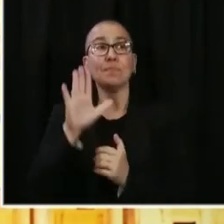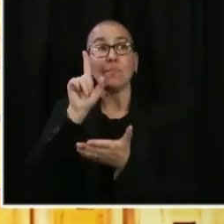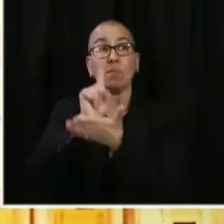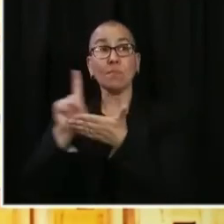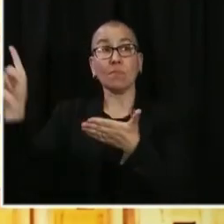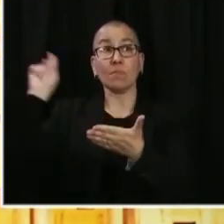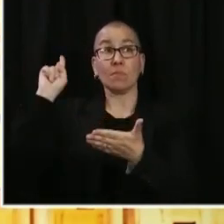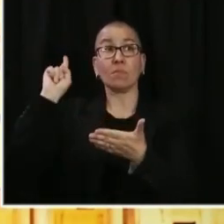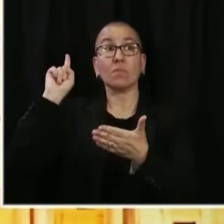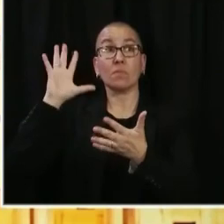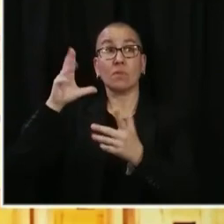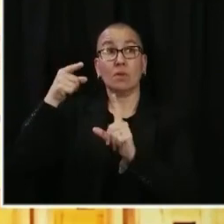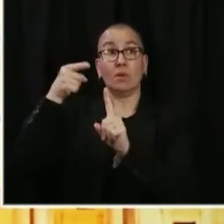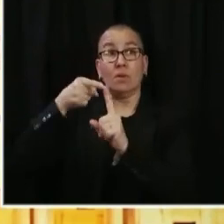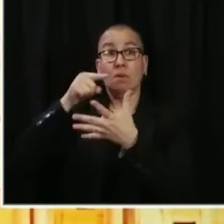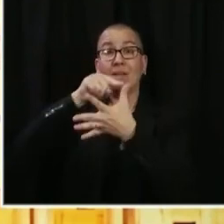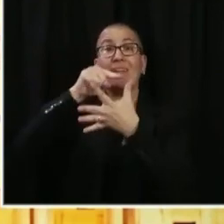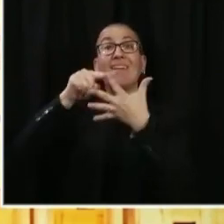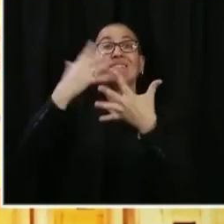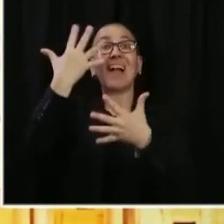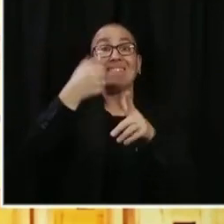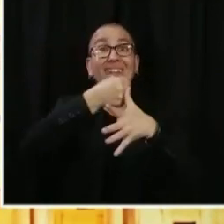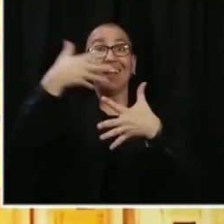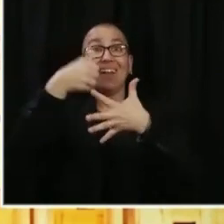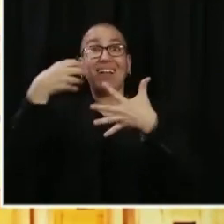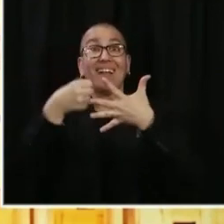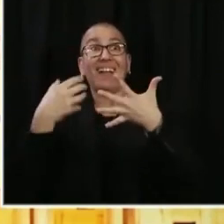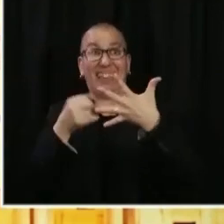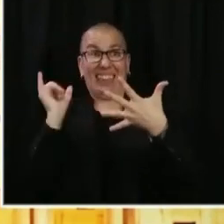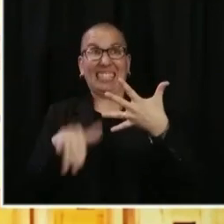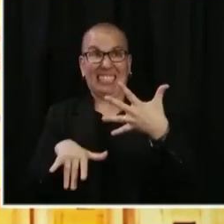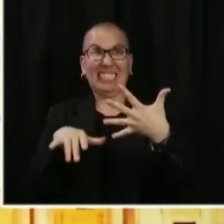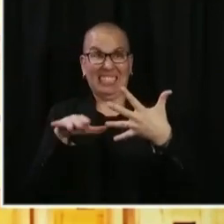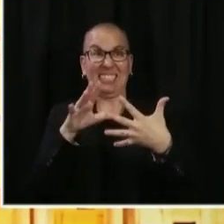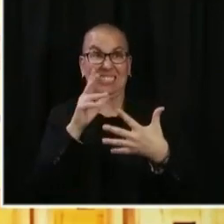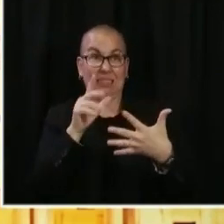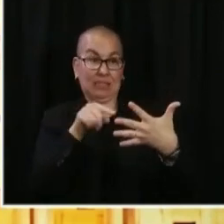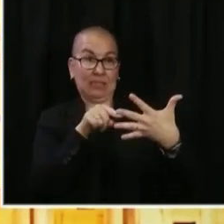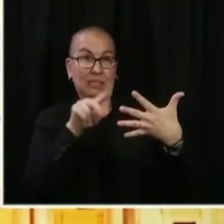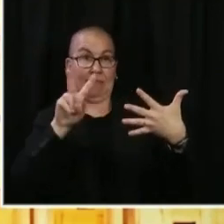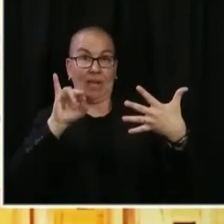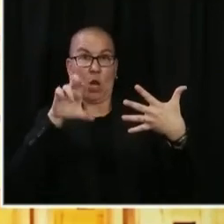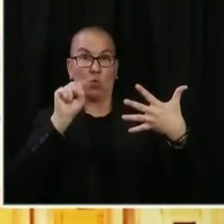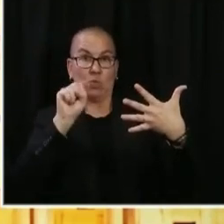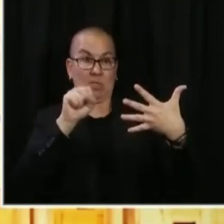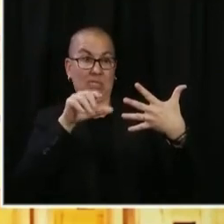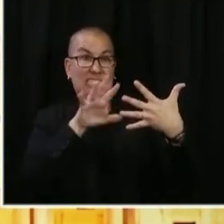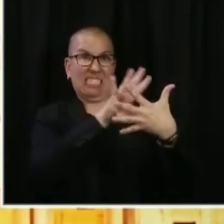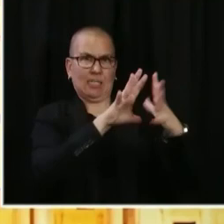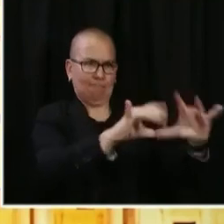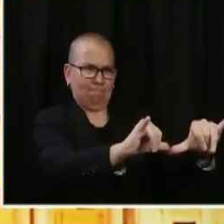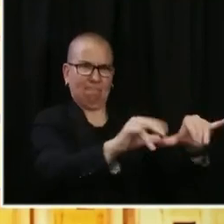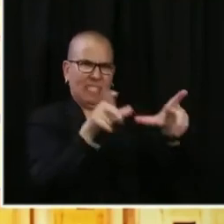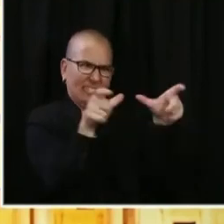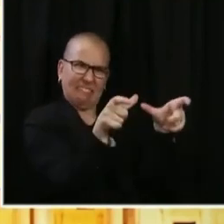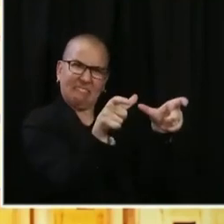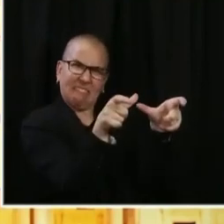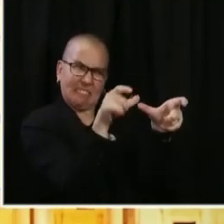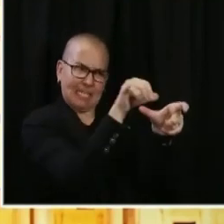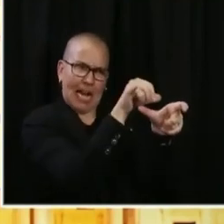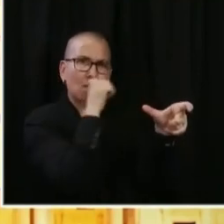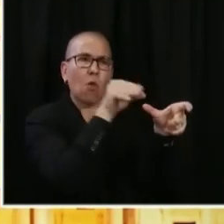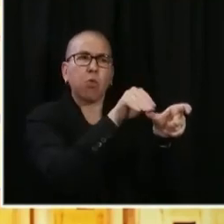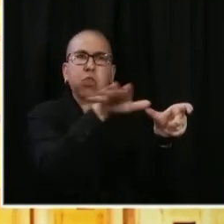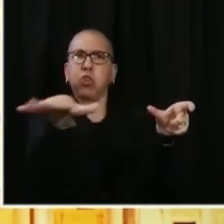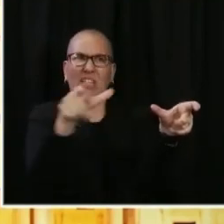battle plan to protect our senior Minnesotans and keep this virus at bay in thousands of our long-term care facility. And now we're asking people